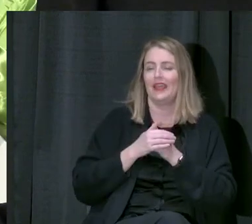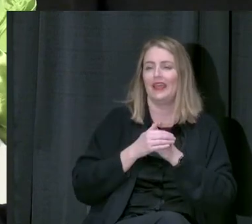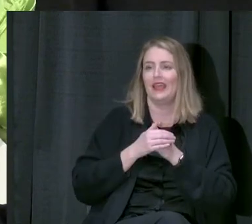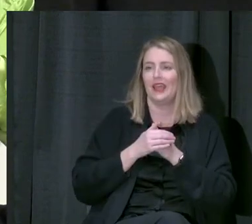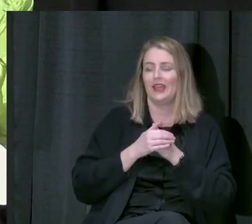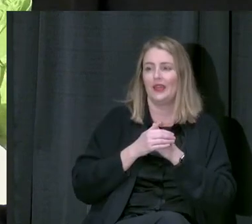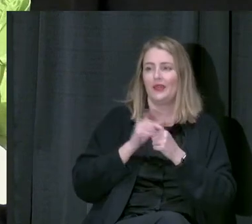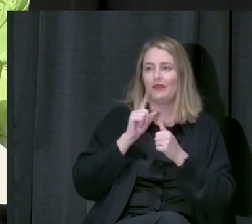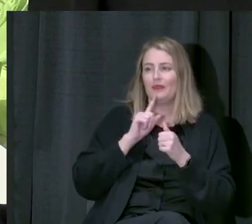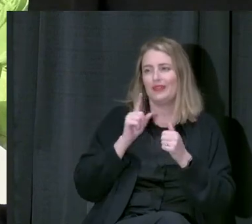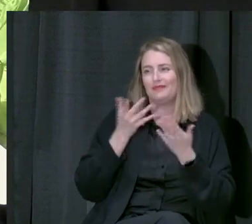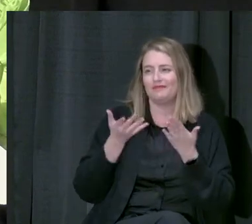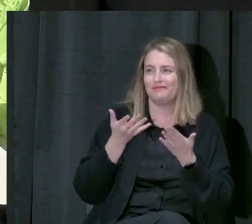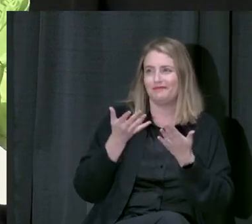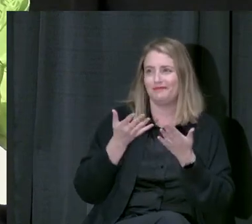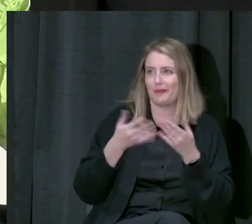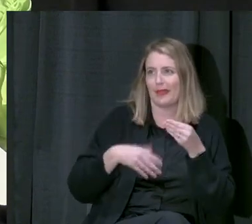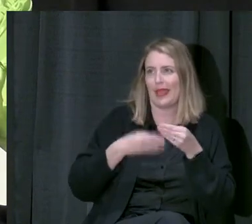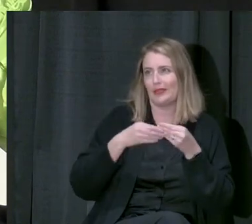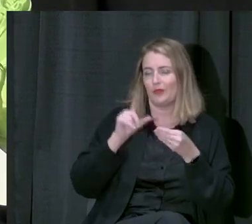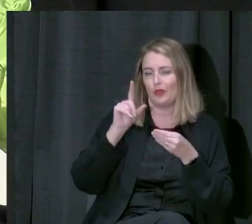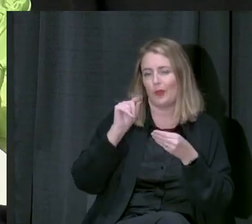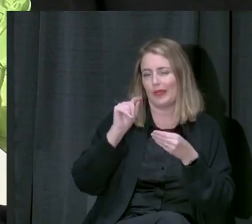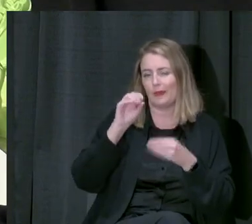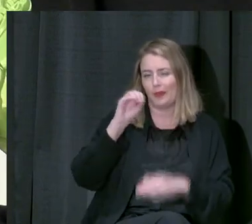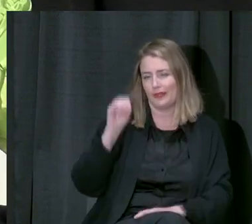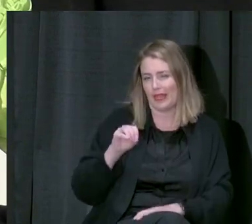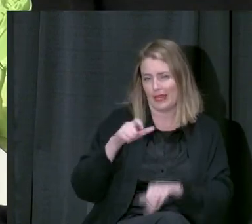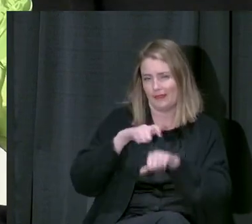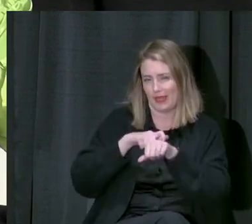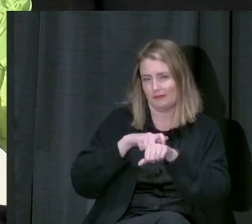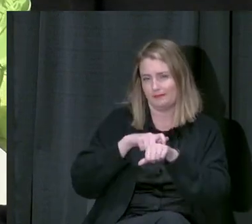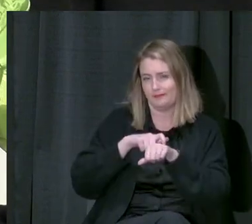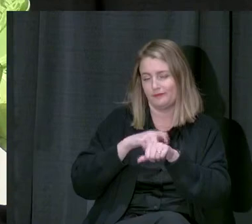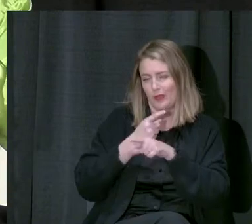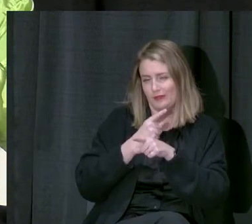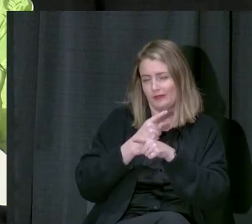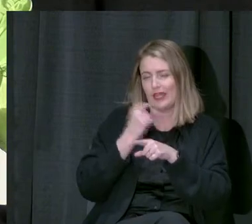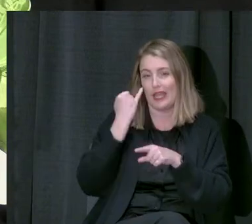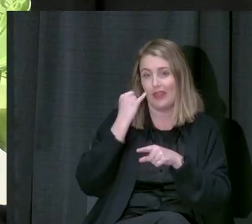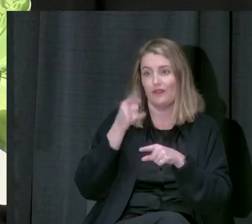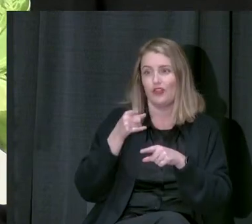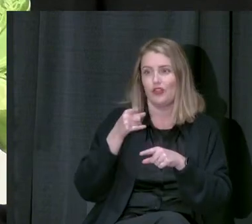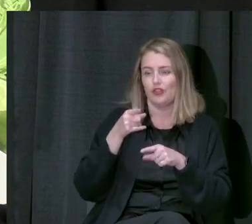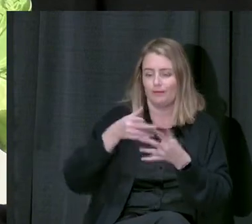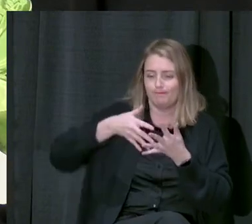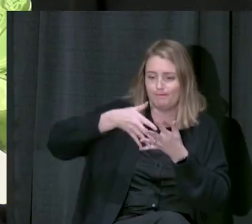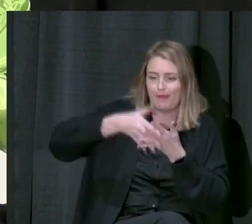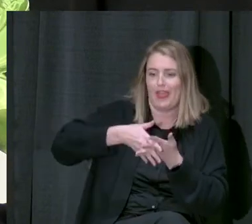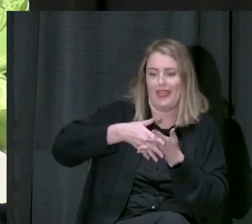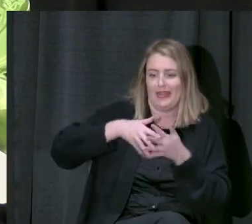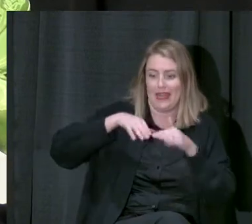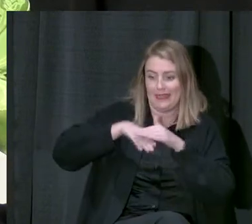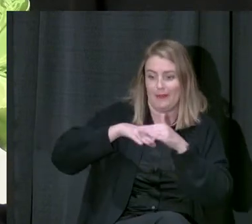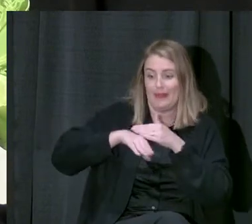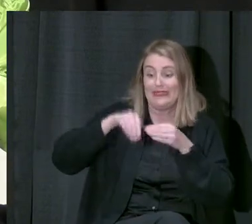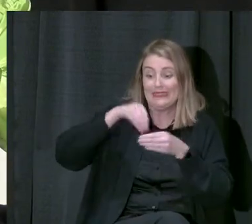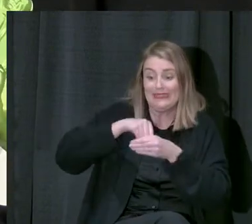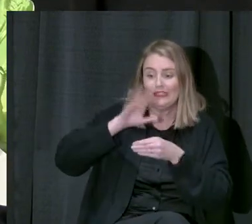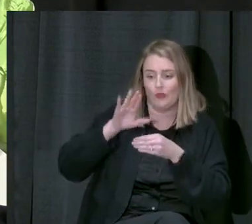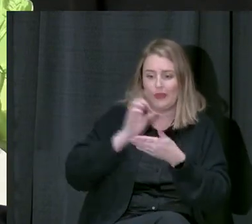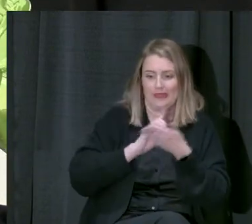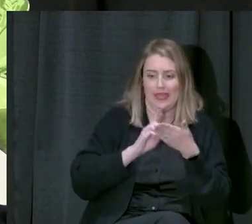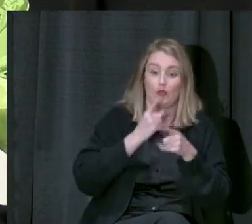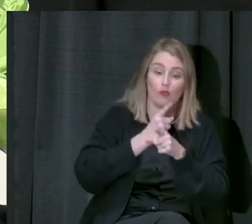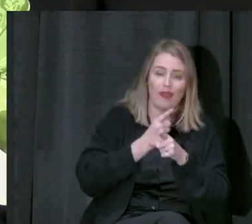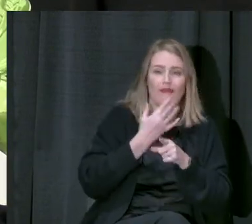really takes about an extra 20% of time, right? If you bake in accessibility into your designs, make the